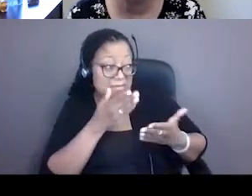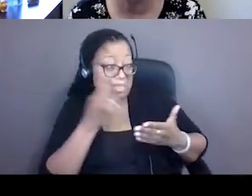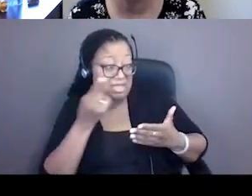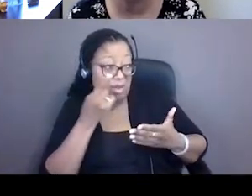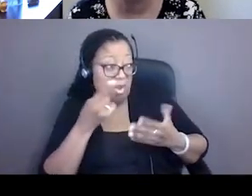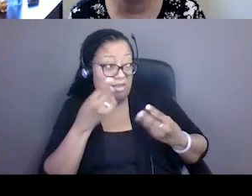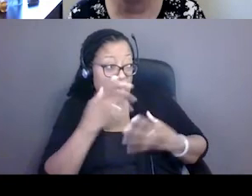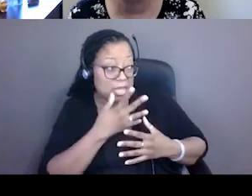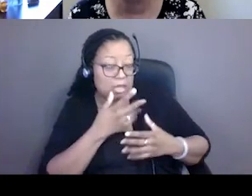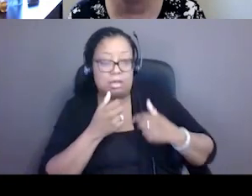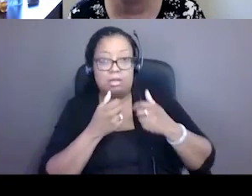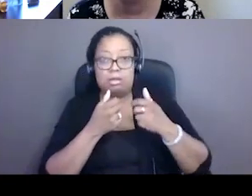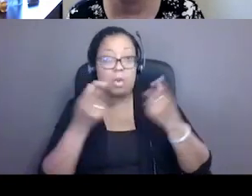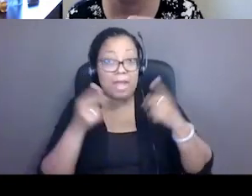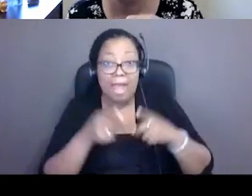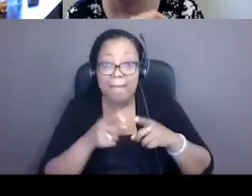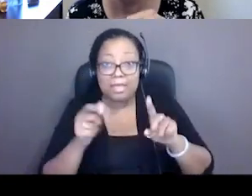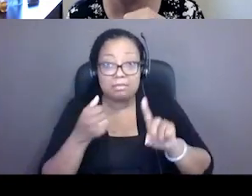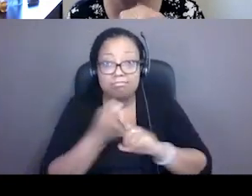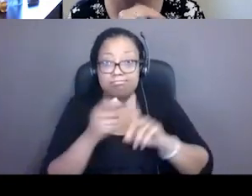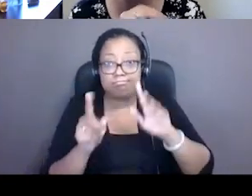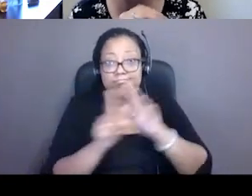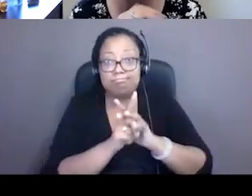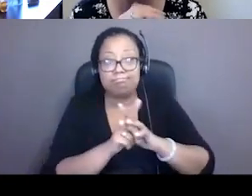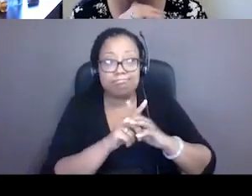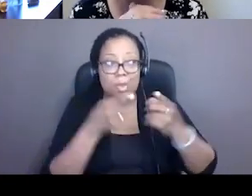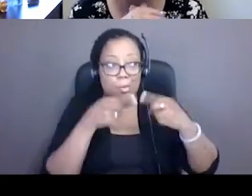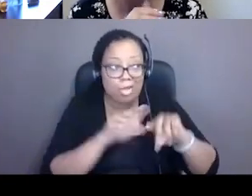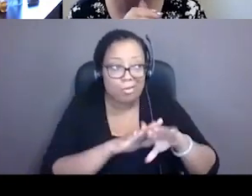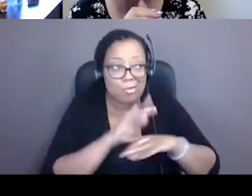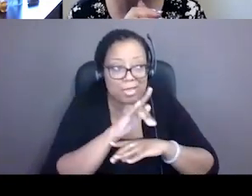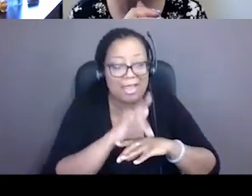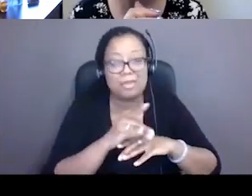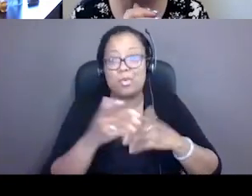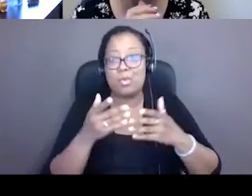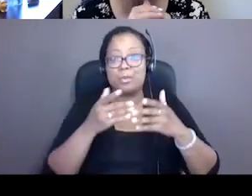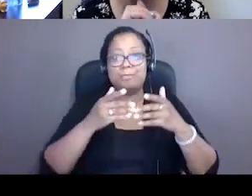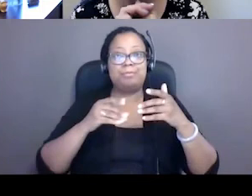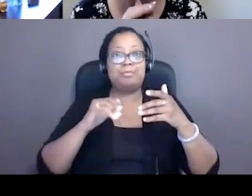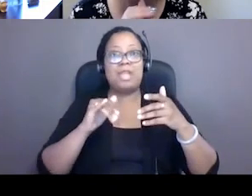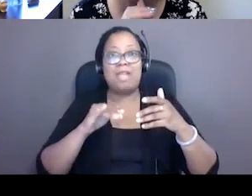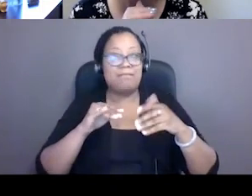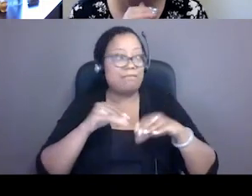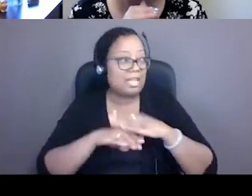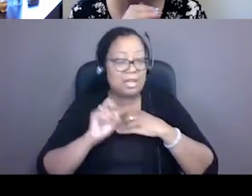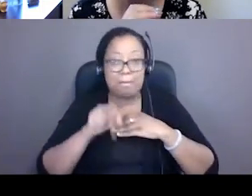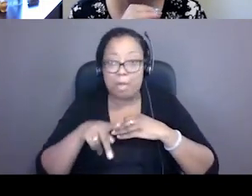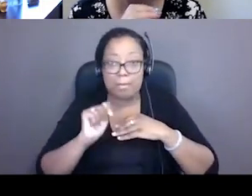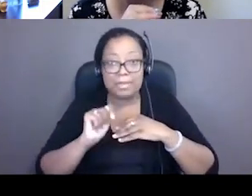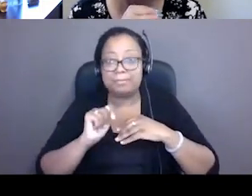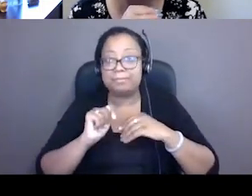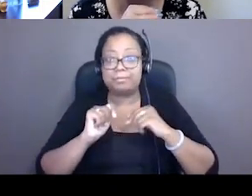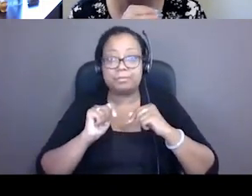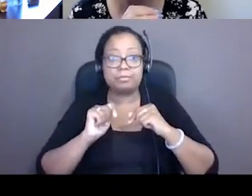with a phobia. What would happen if that situation occurred when you were on the plane? Or what happened if you were in an apartment complex and